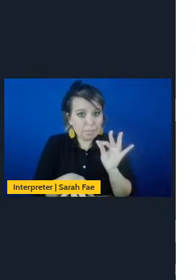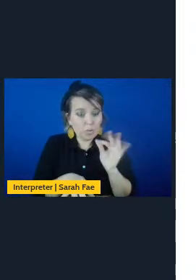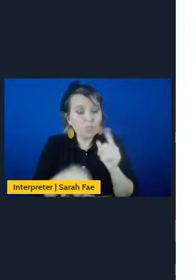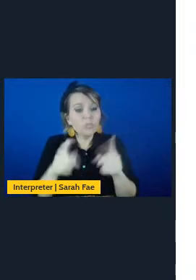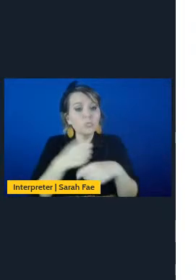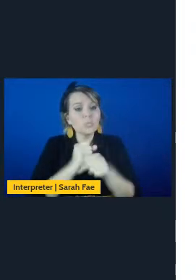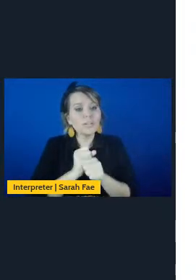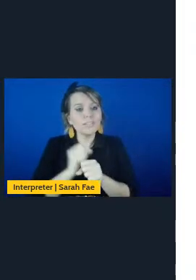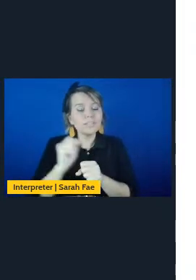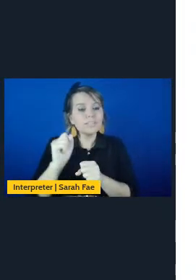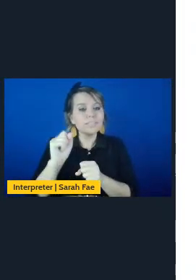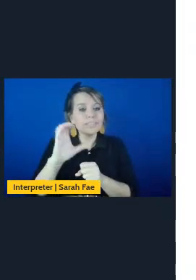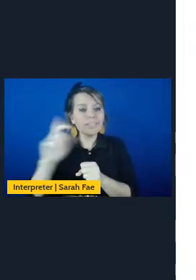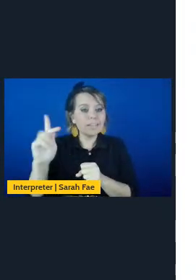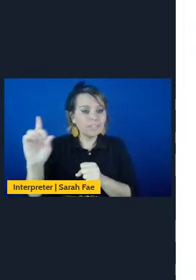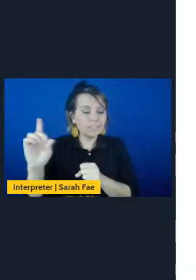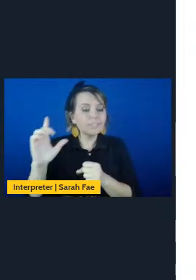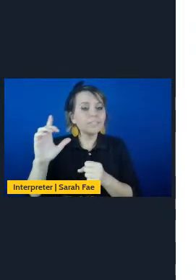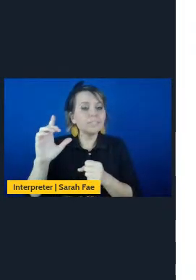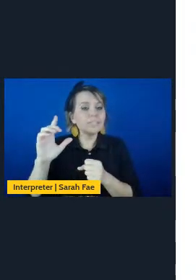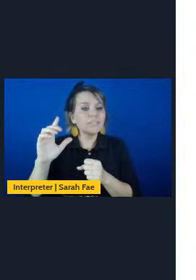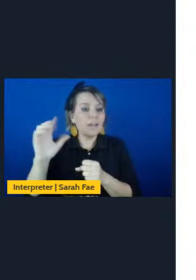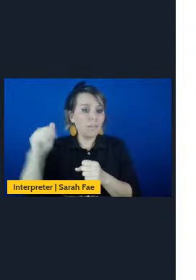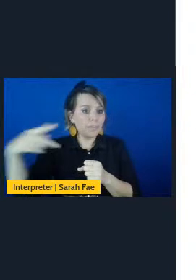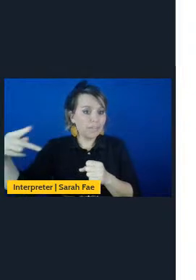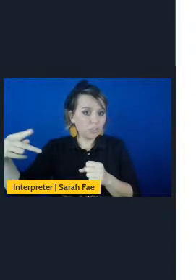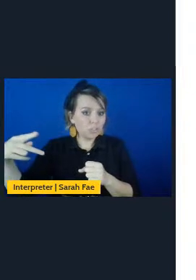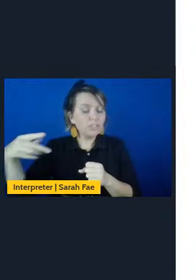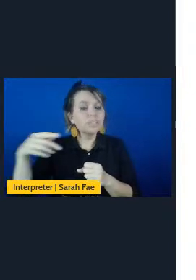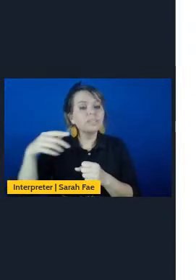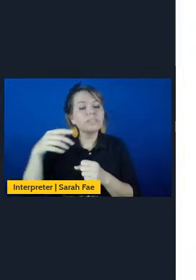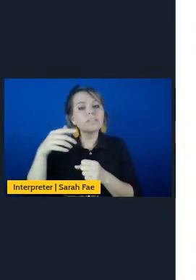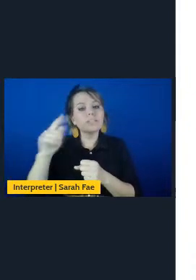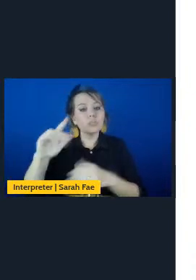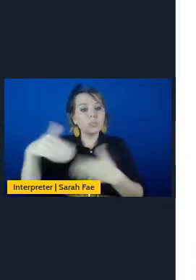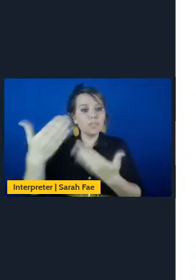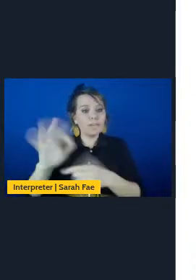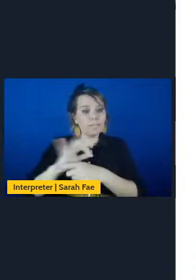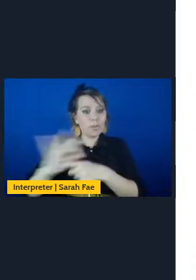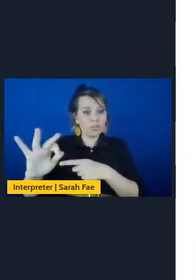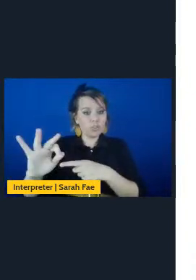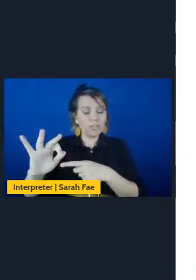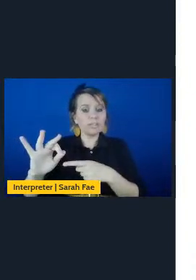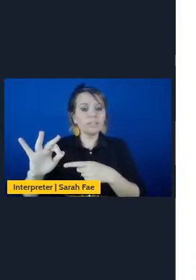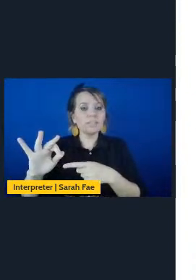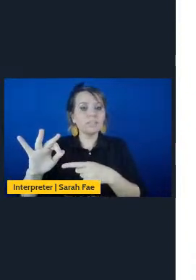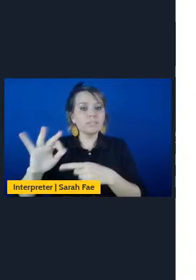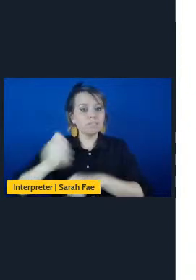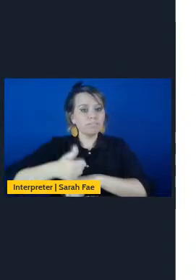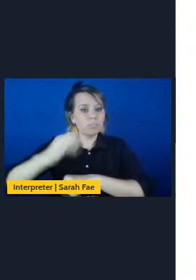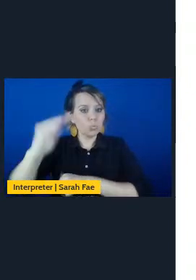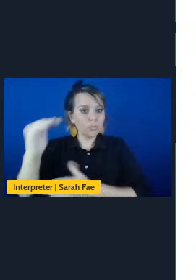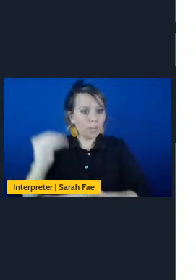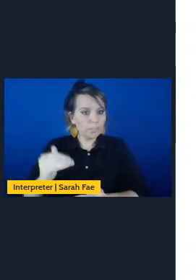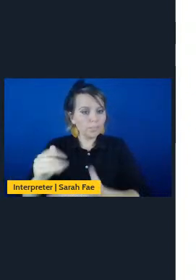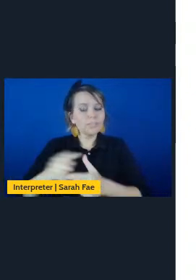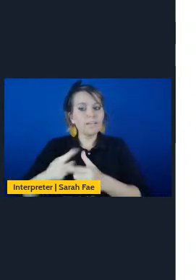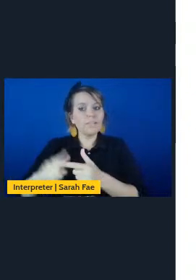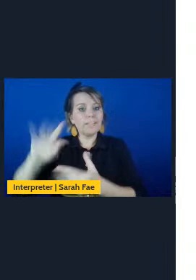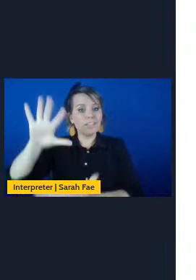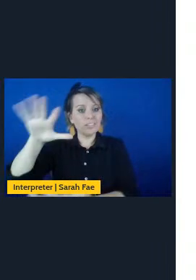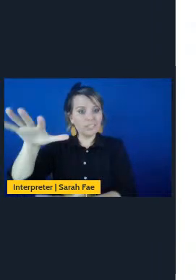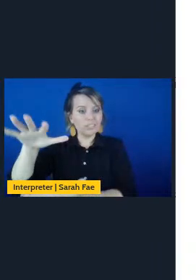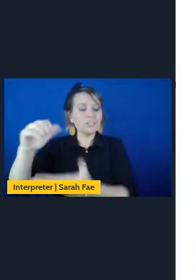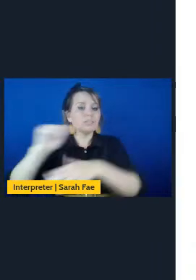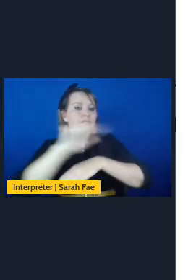application where you provide the function that defines your stacks, and those stacks will be deployed to in all